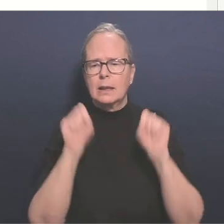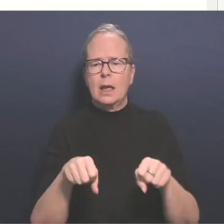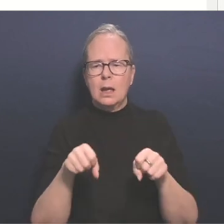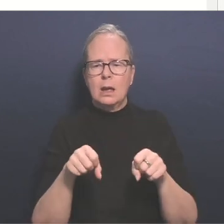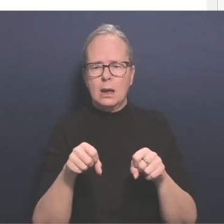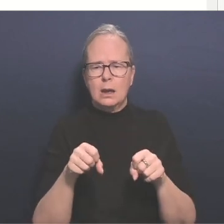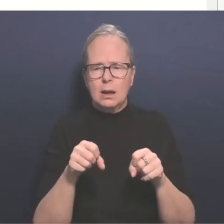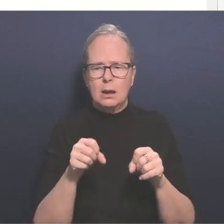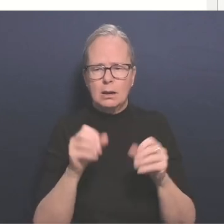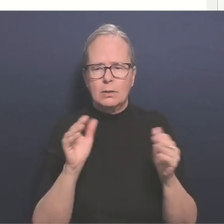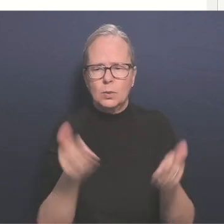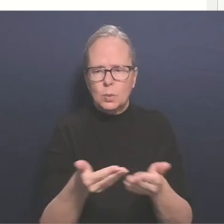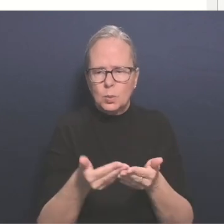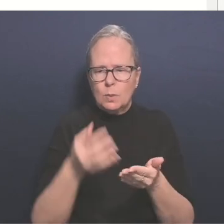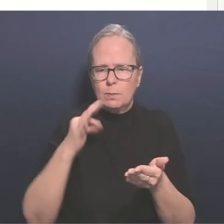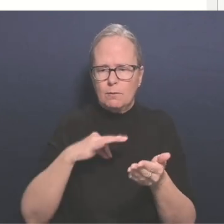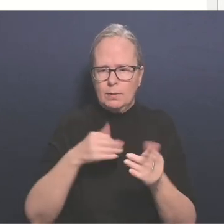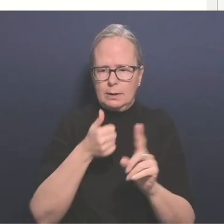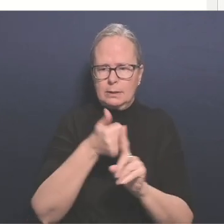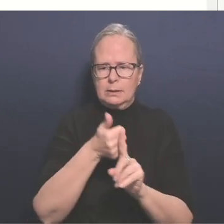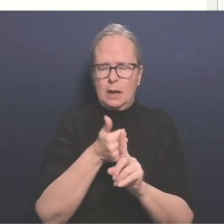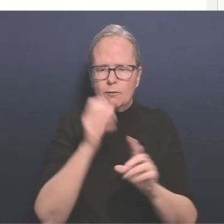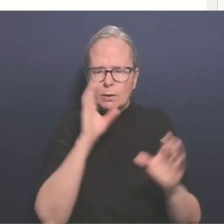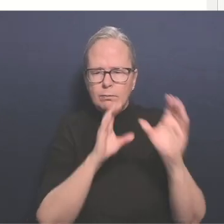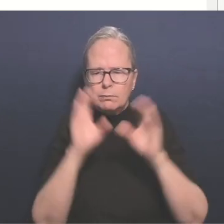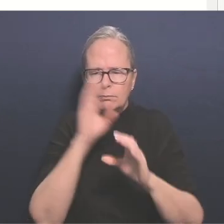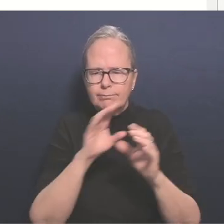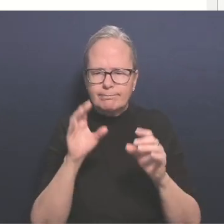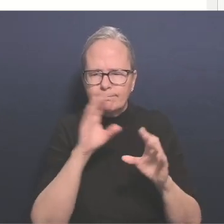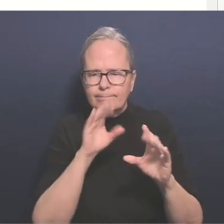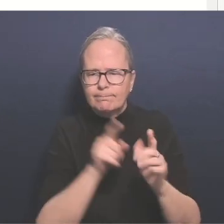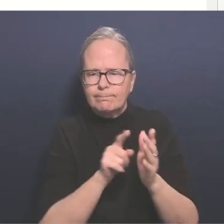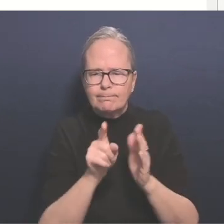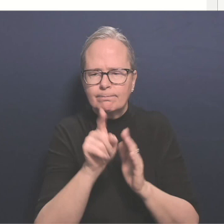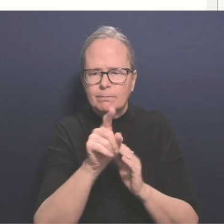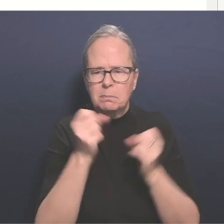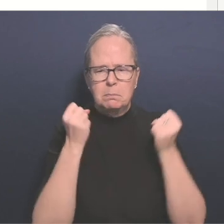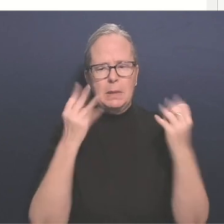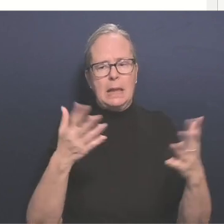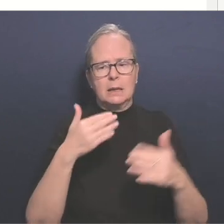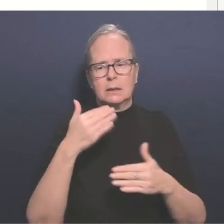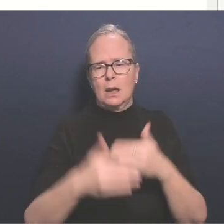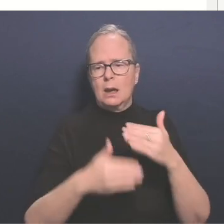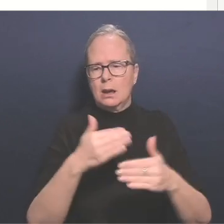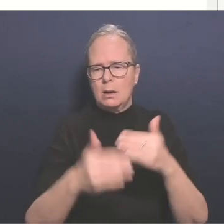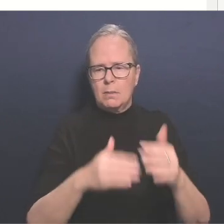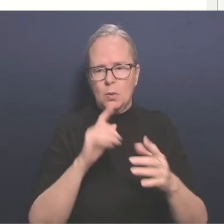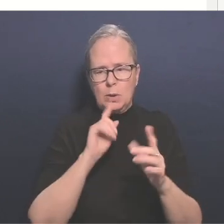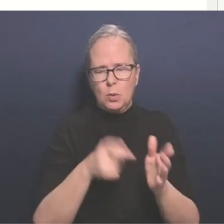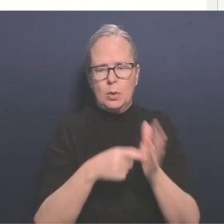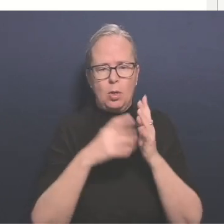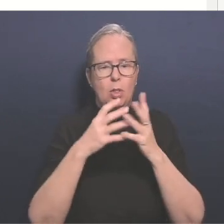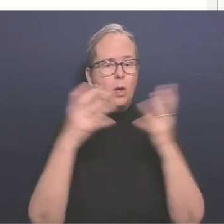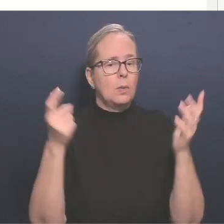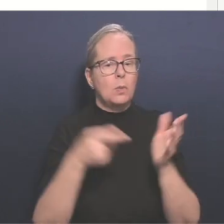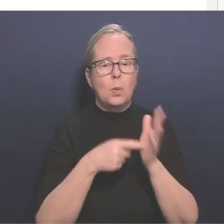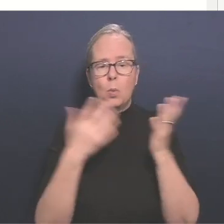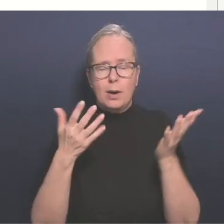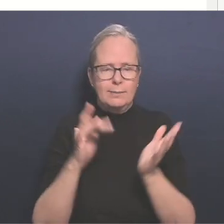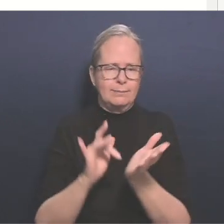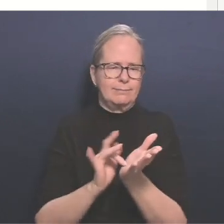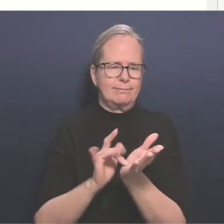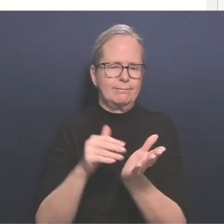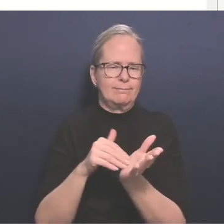that it says View the Disability Benefits Compass. So you can go directly to it from here, or there's 4